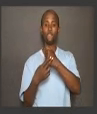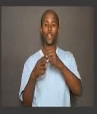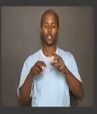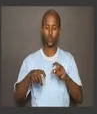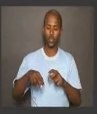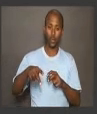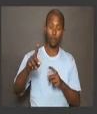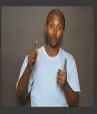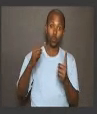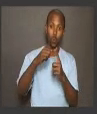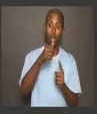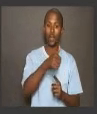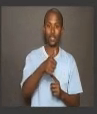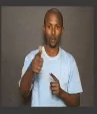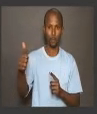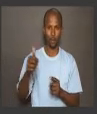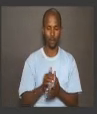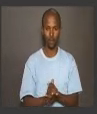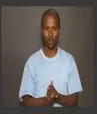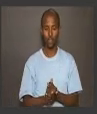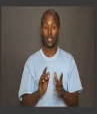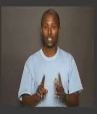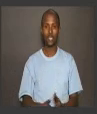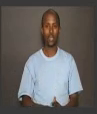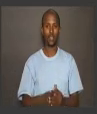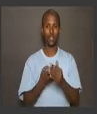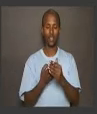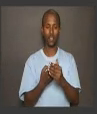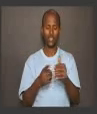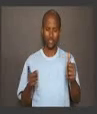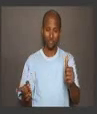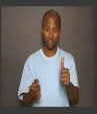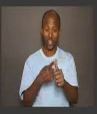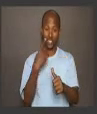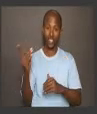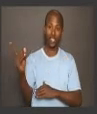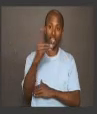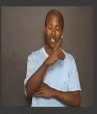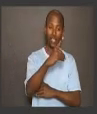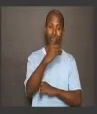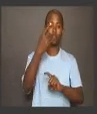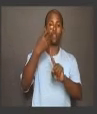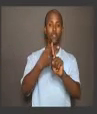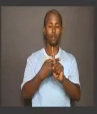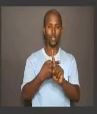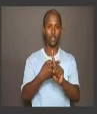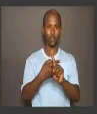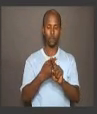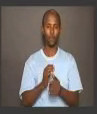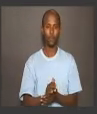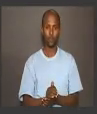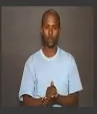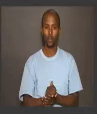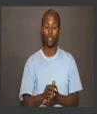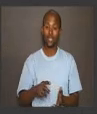Addis Ababa, starting on the first day of the month. The